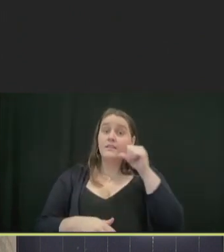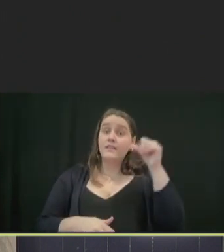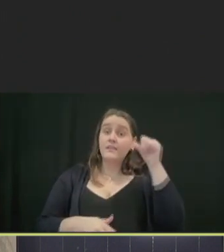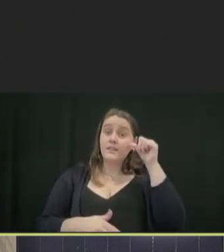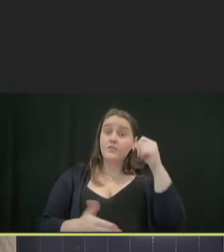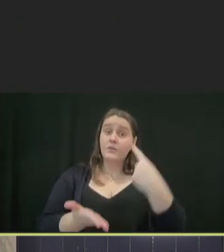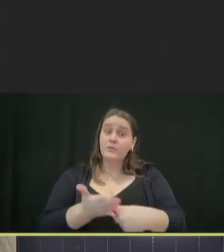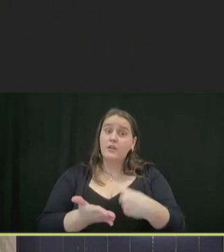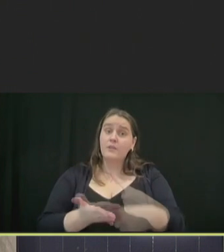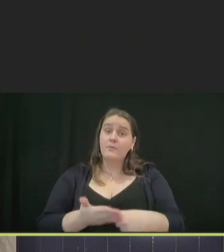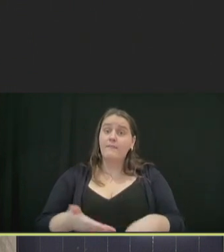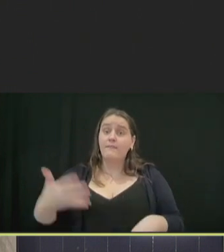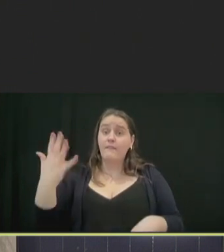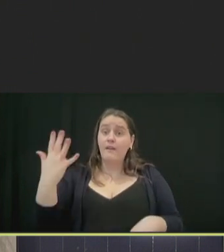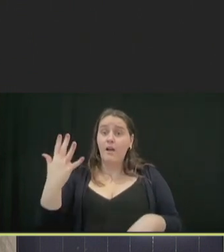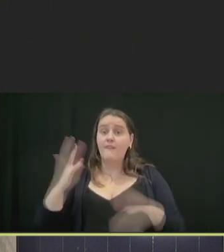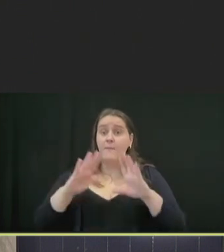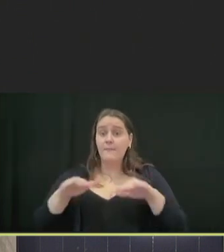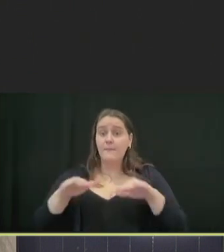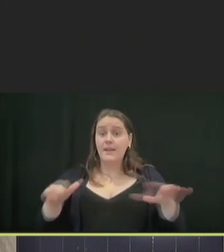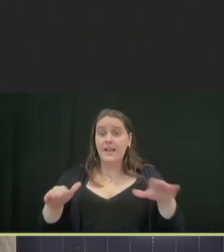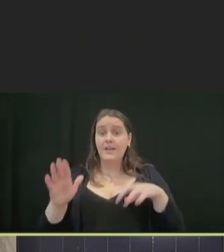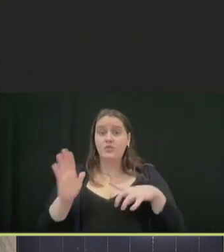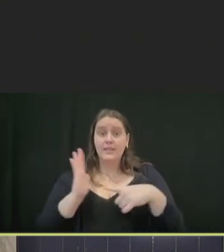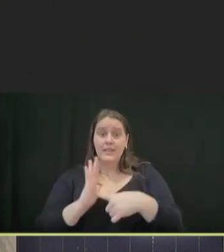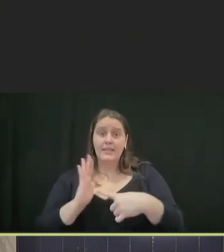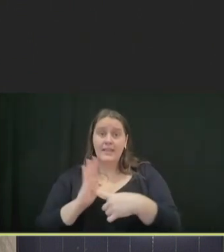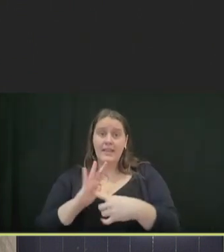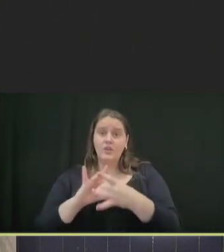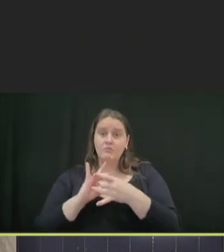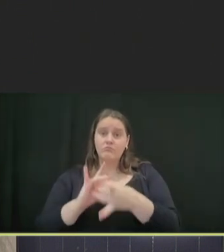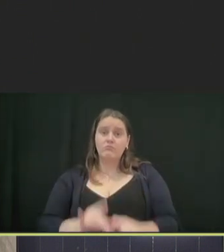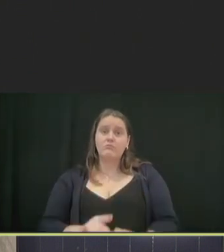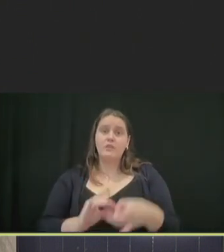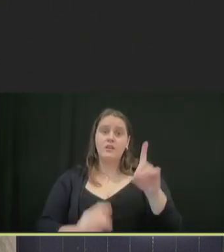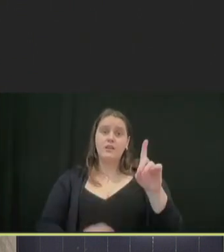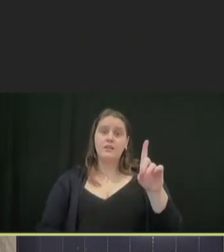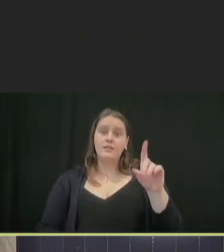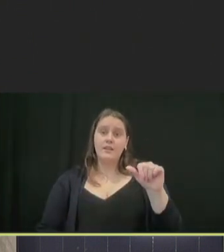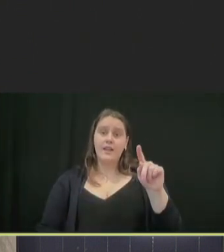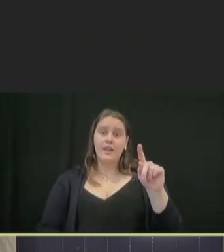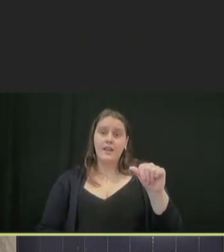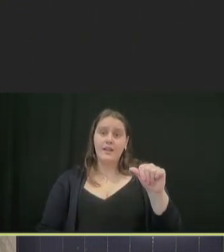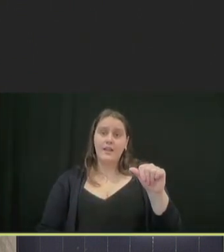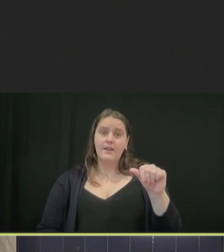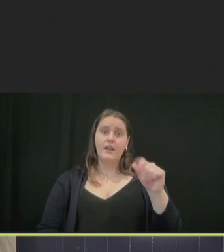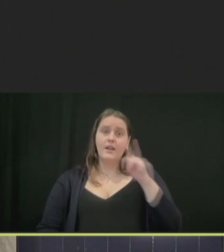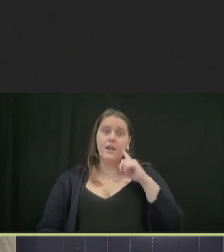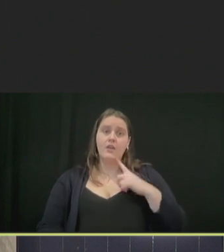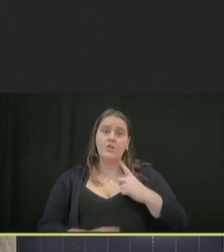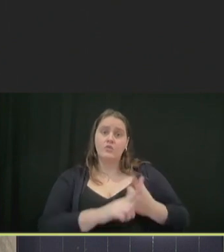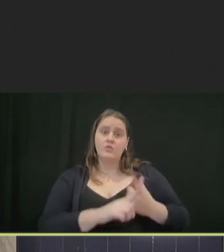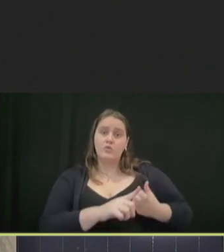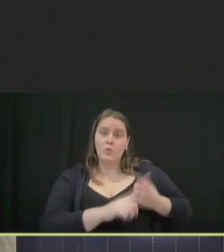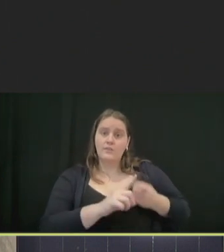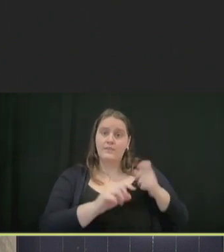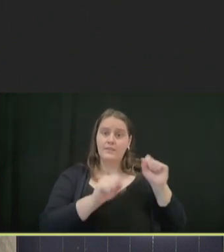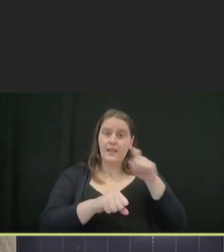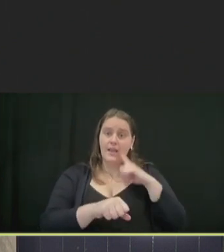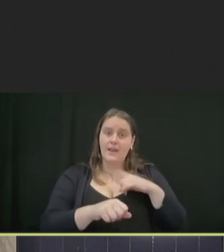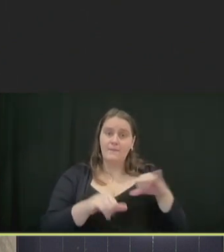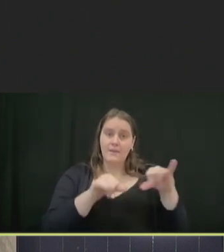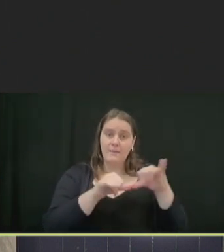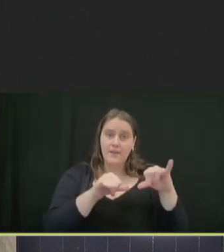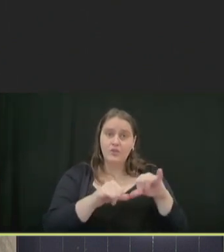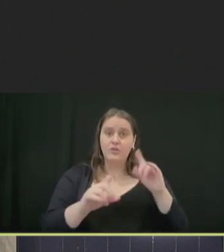pediatric indicators here. They are tied to data sources to be measurable. There are targets for